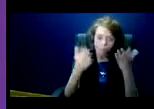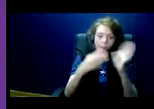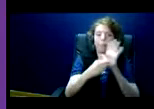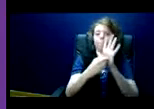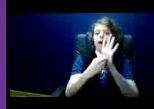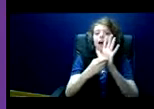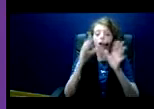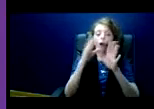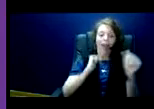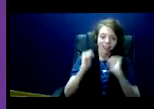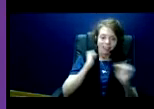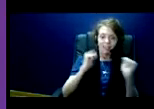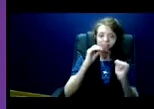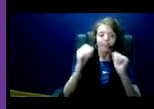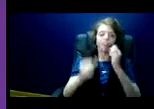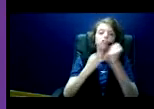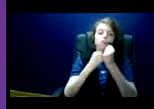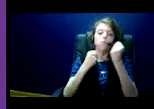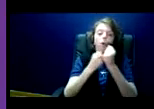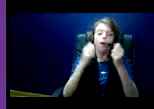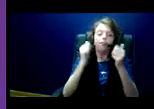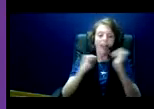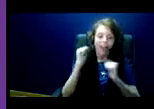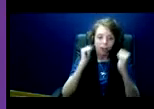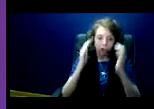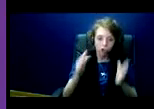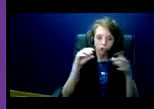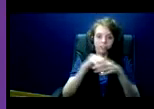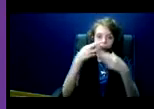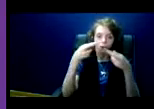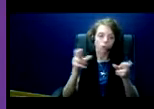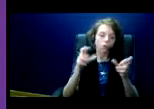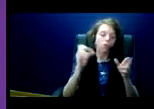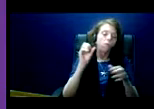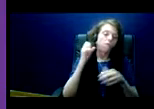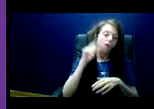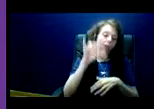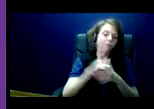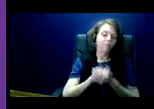they're also there to support the actors in the room, so encouragement or a one-on-one to support.